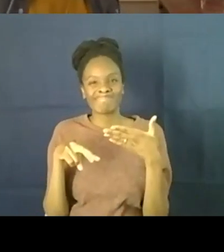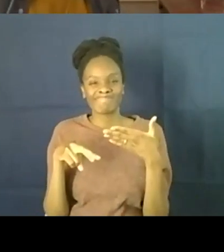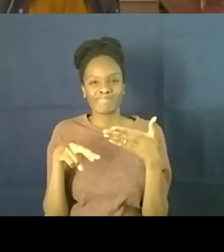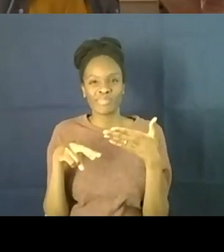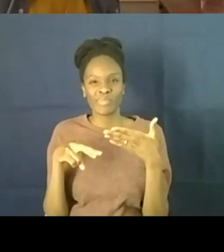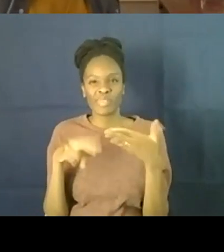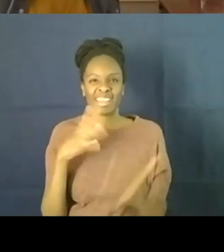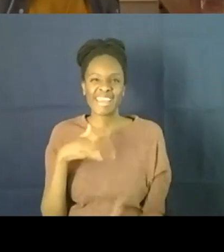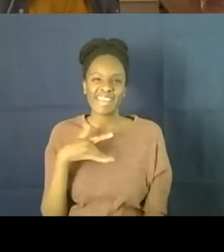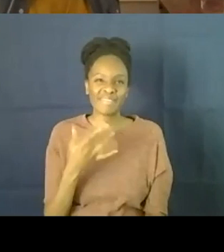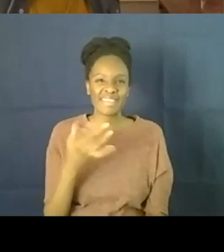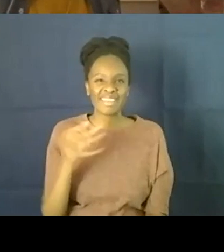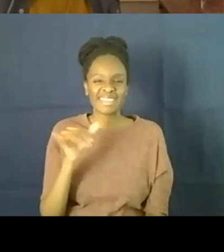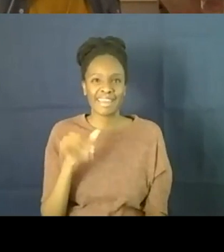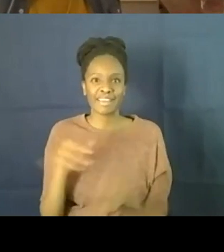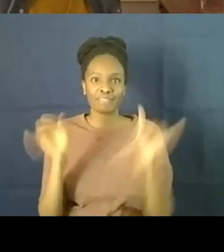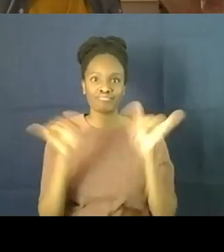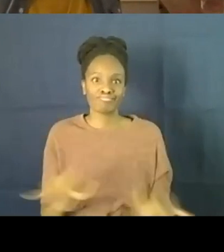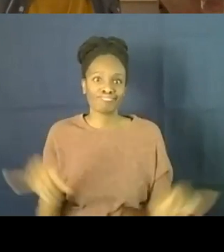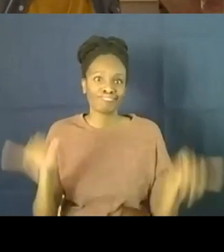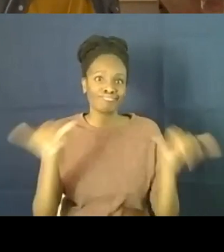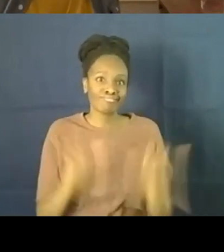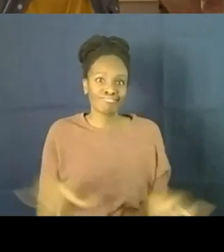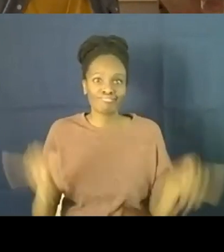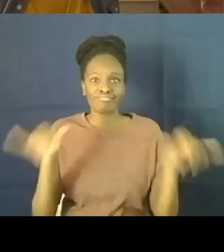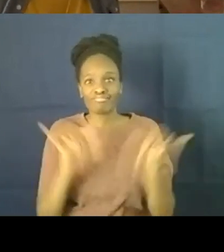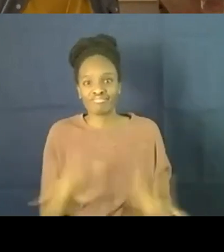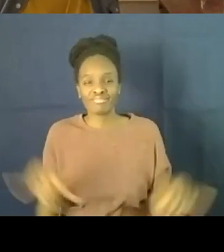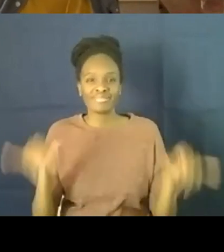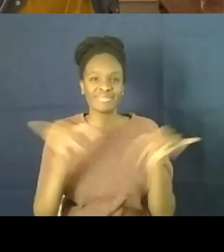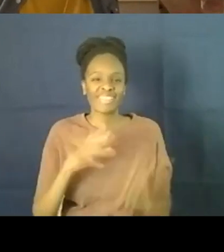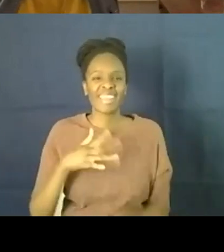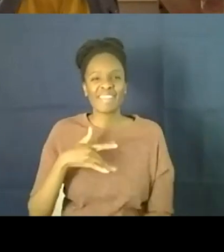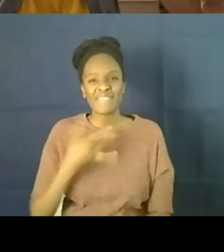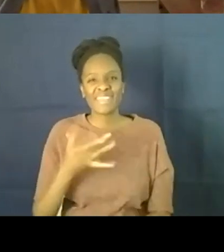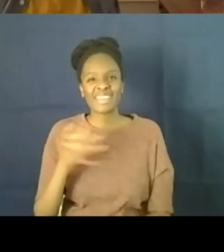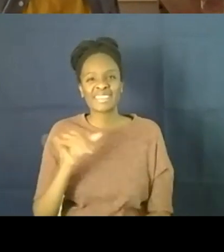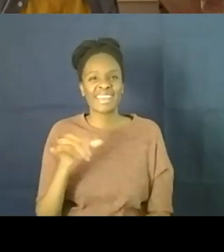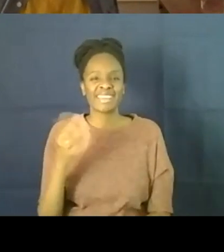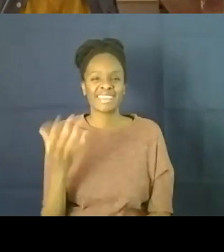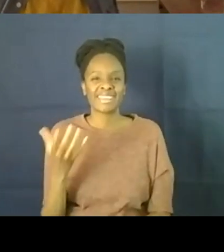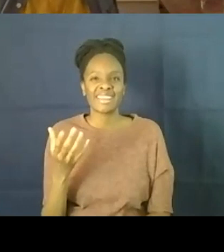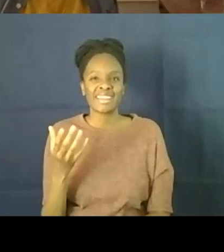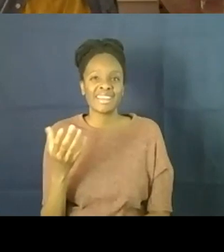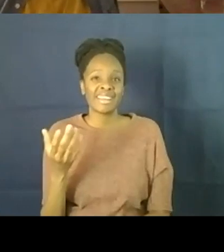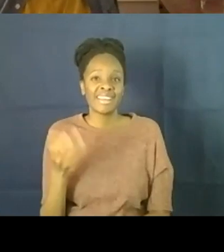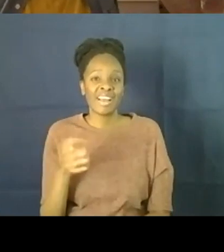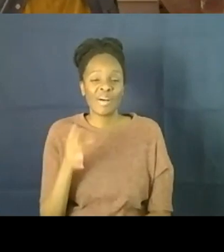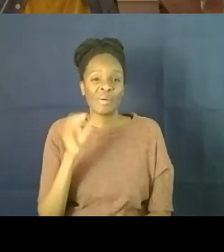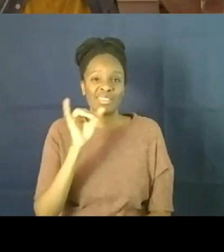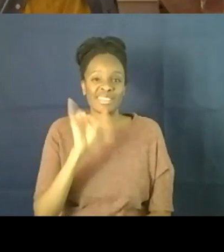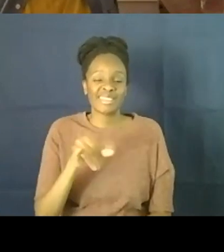like samey, like that's not a word, but like they just feel like a little bit like, oh, it's a paint by numbers TV show